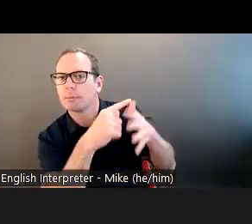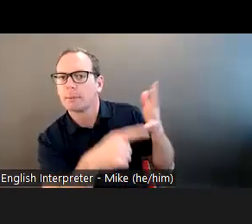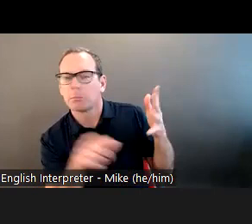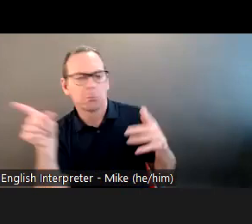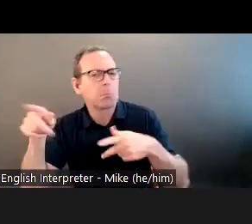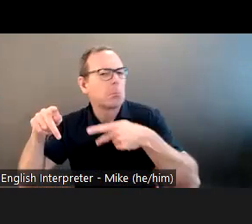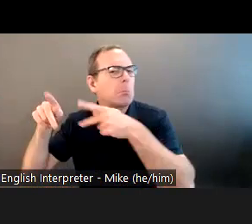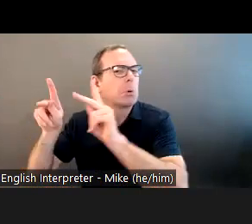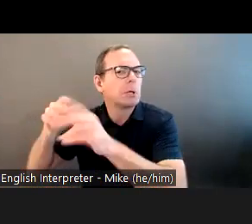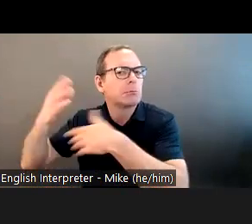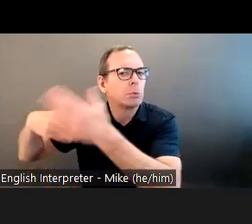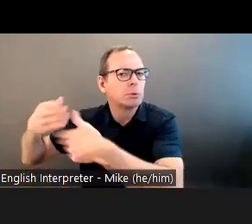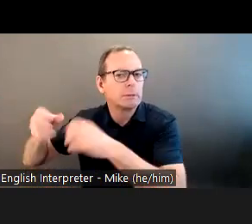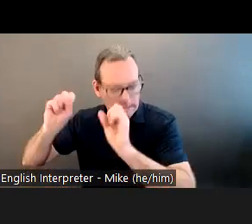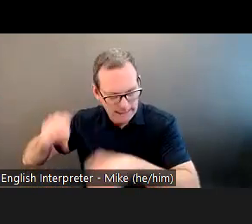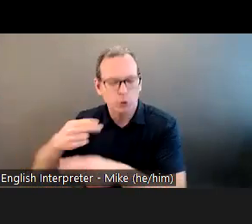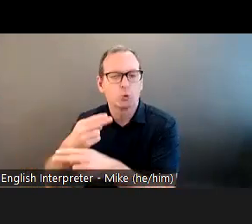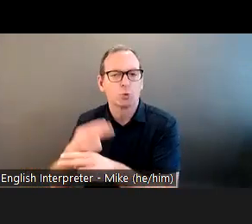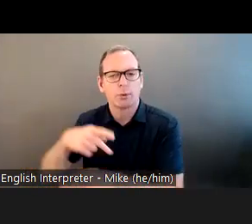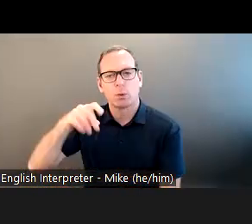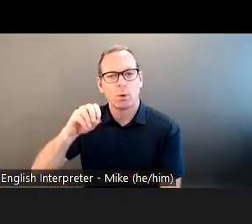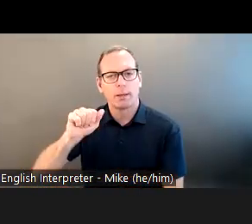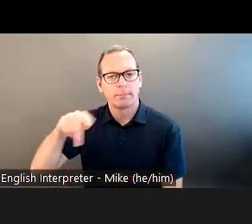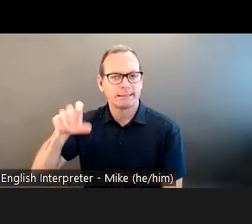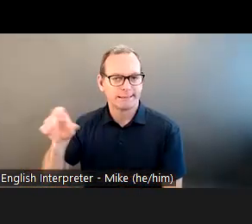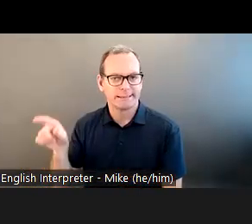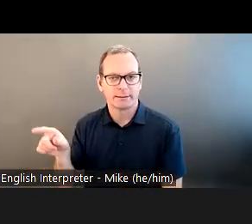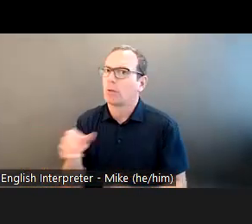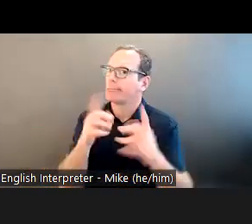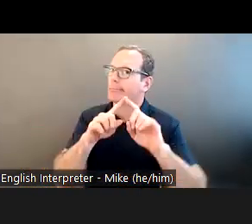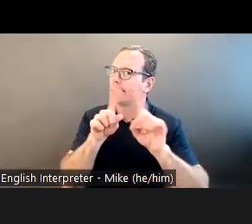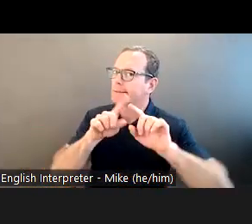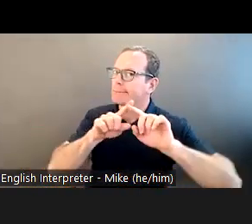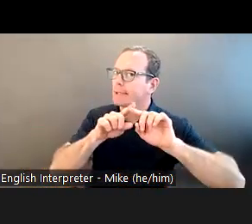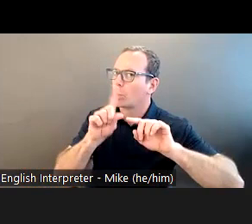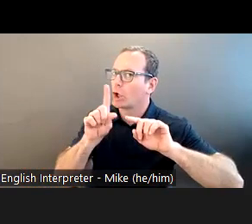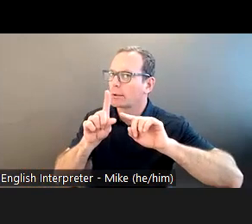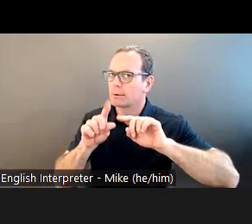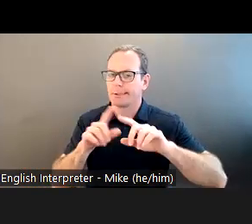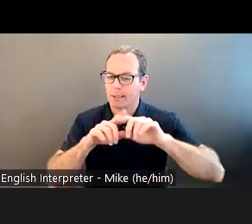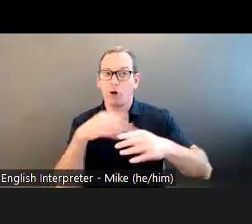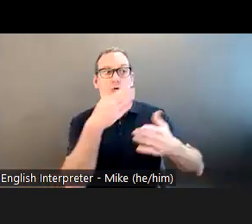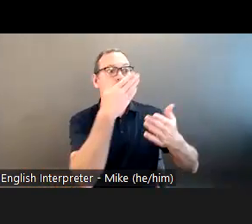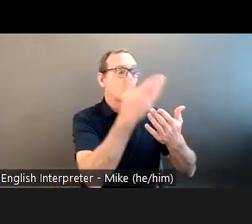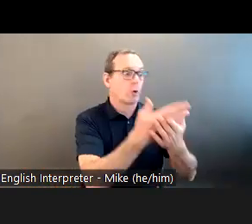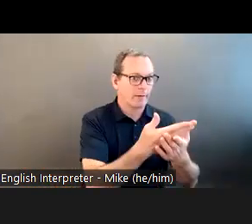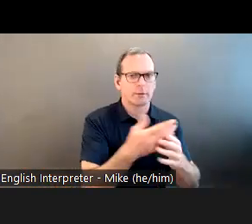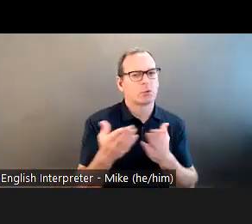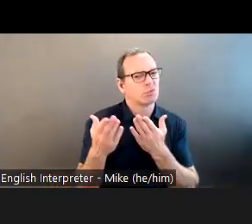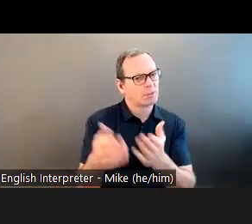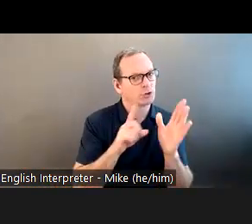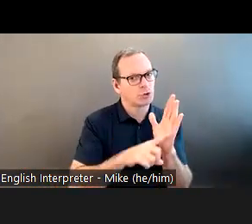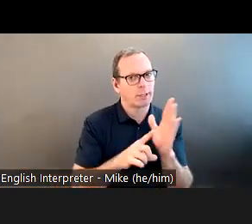allow you to use that power of attorney and vice versa. But it depends on where you're going. So it's not universal. It's something you definitely would need to